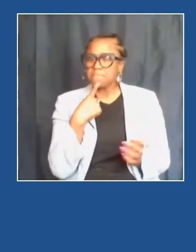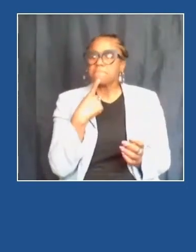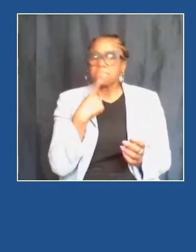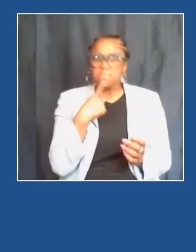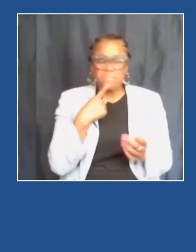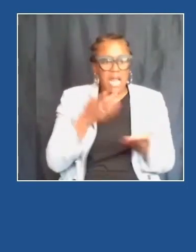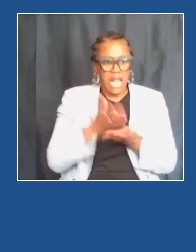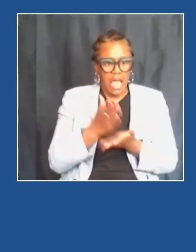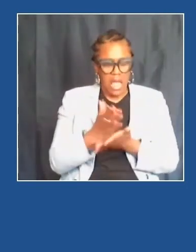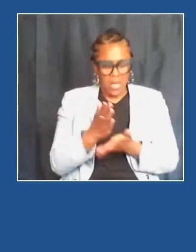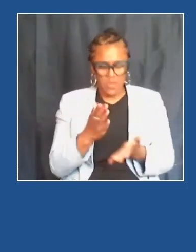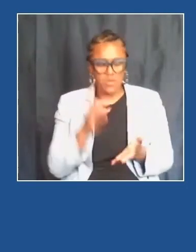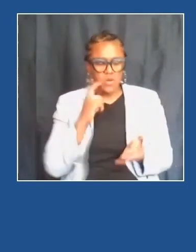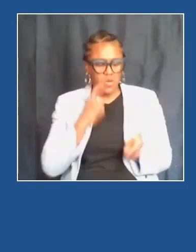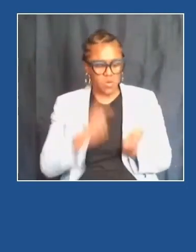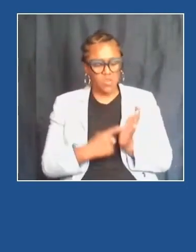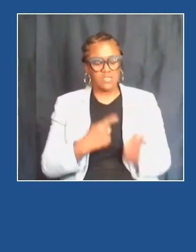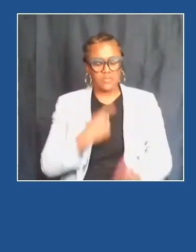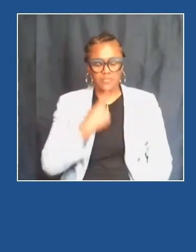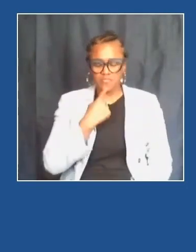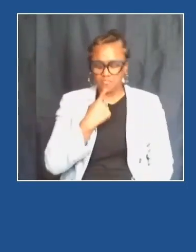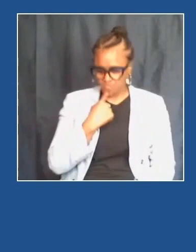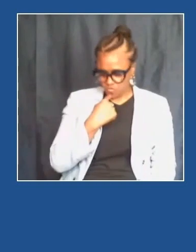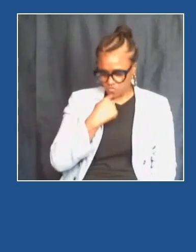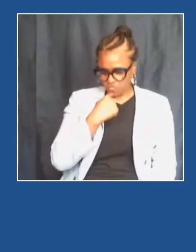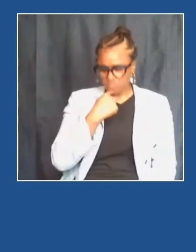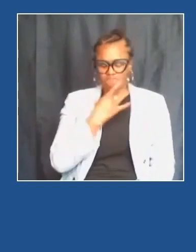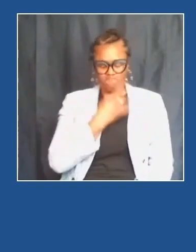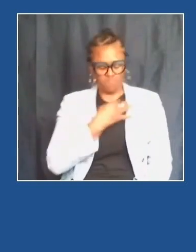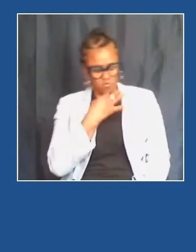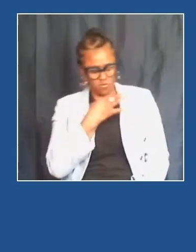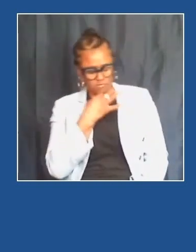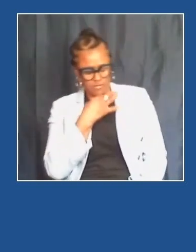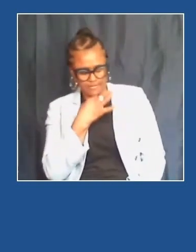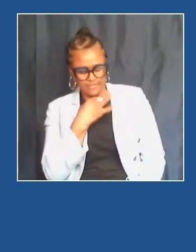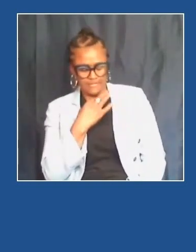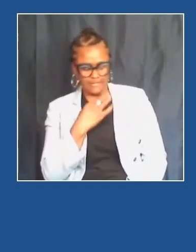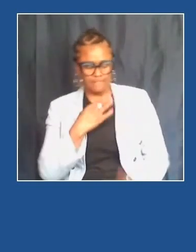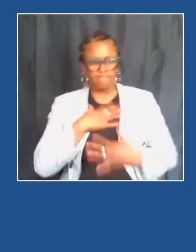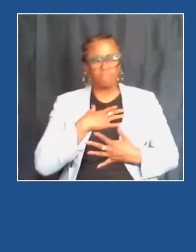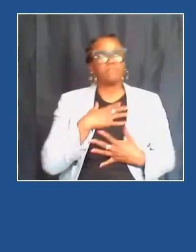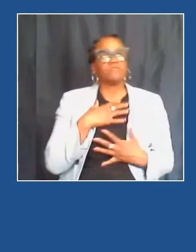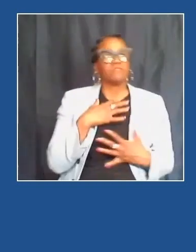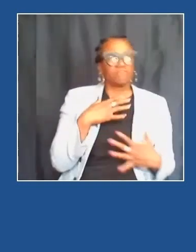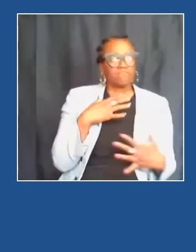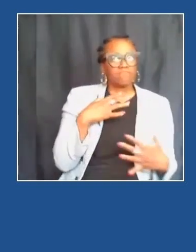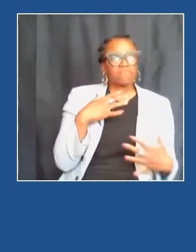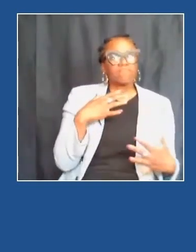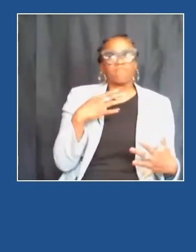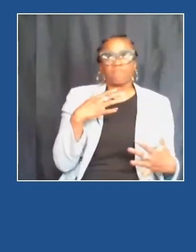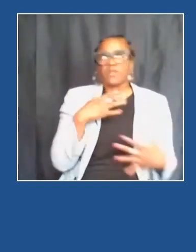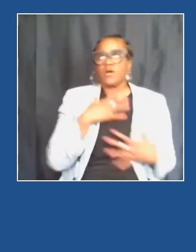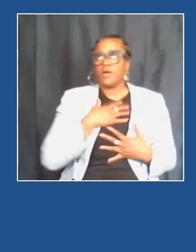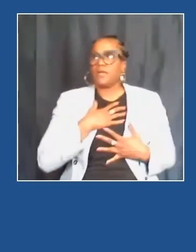what it feels like. Be curious about it. Maybe breathe in with the emotion coming up